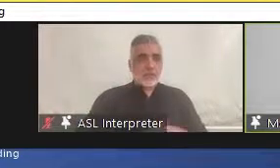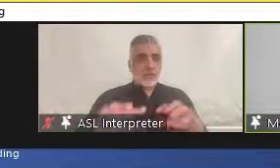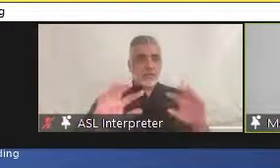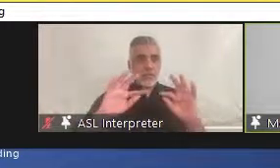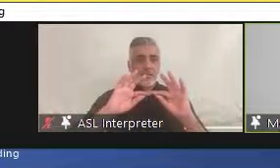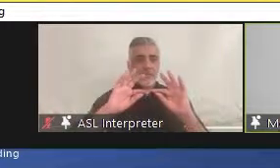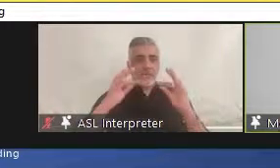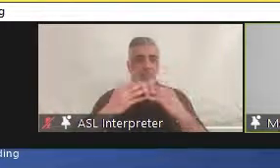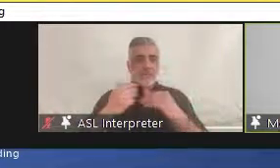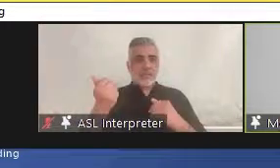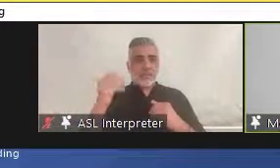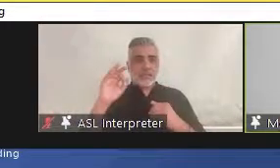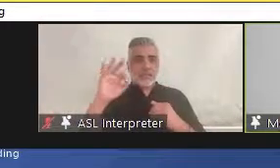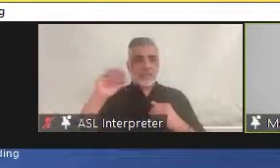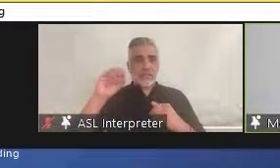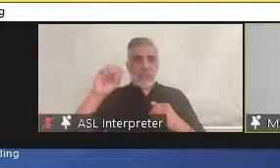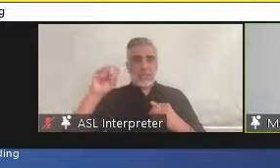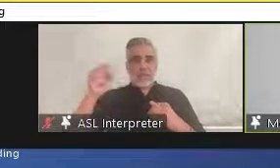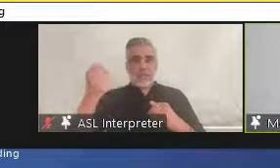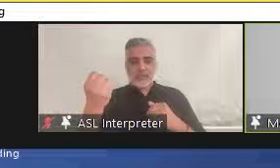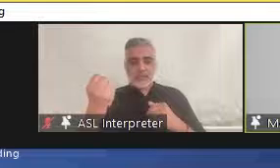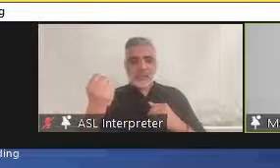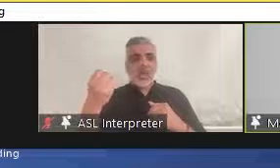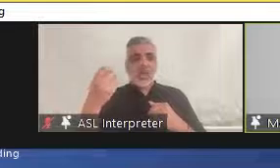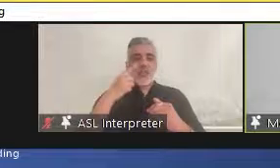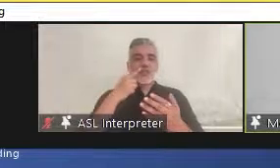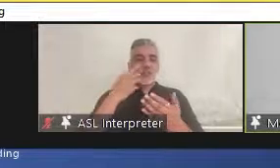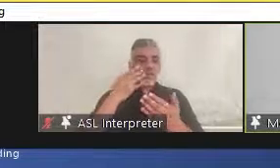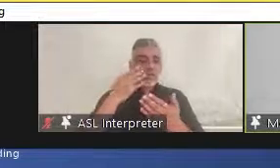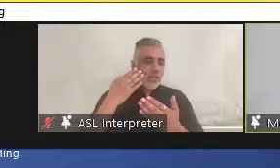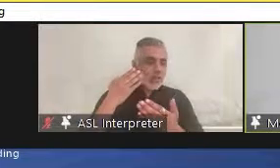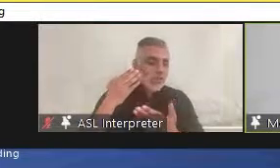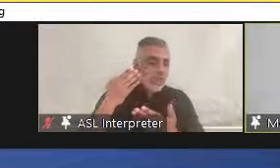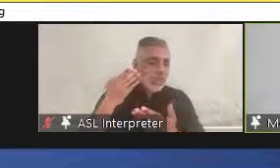1990s. And there are evidence shortage and data